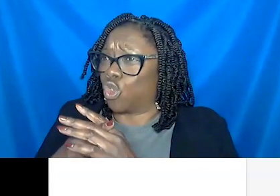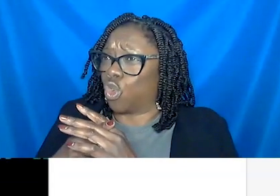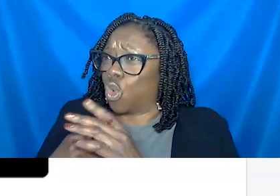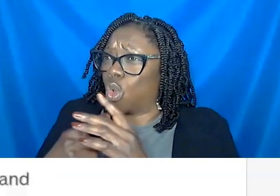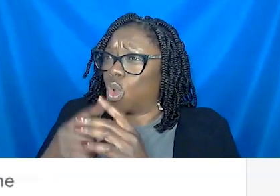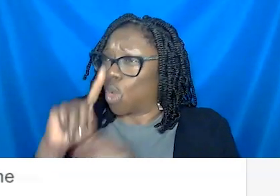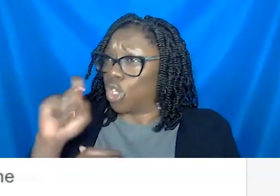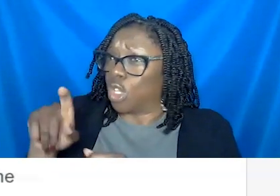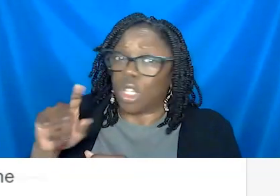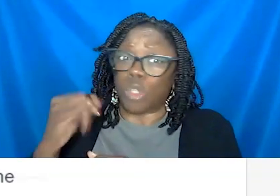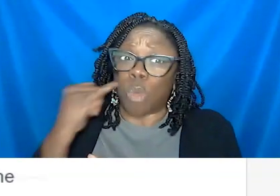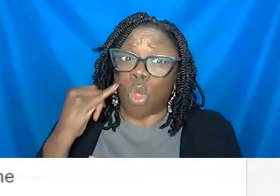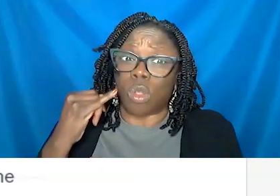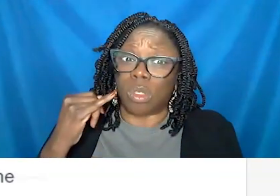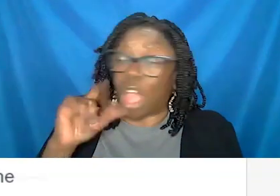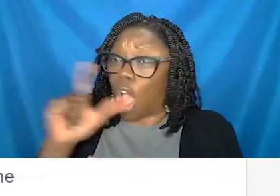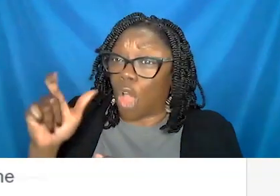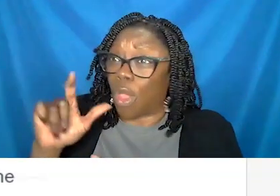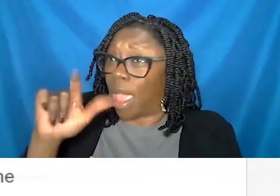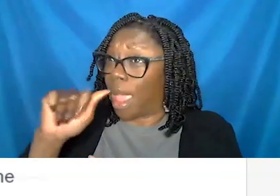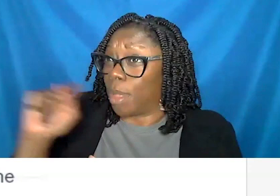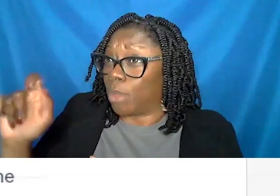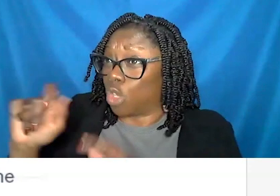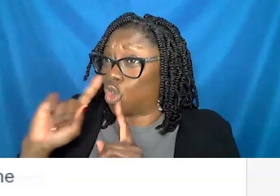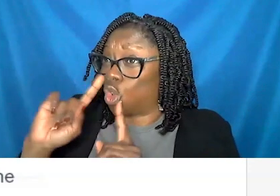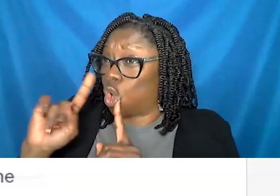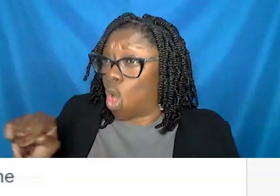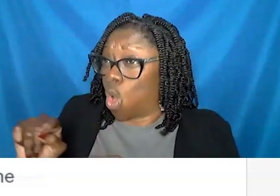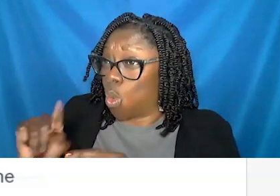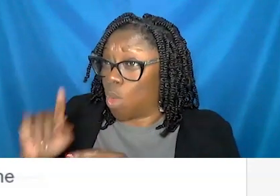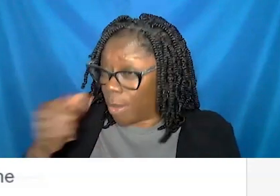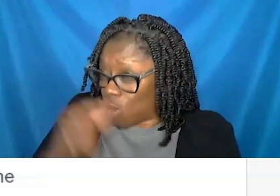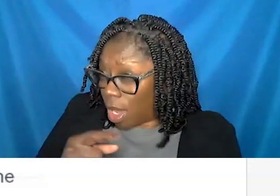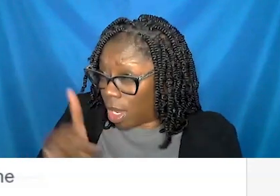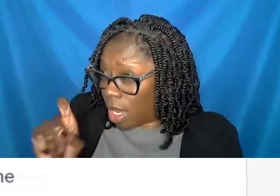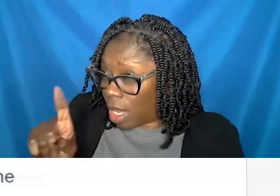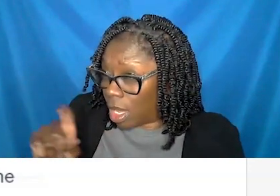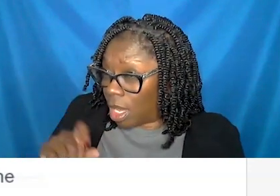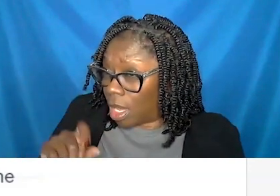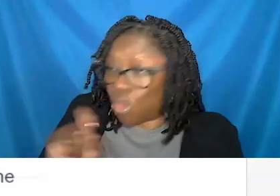C++, it would give you C# or C++ code? Is that right?